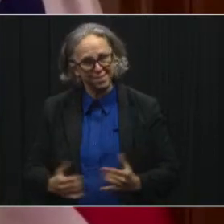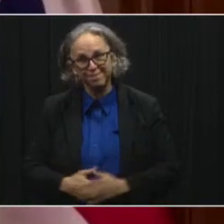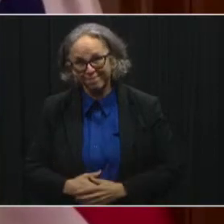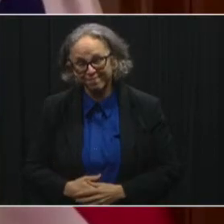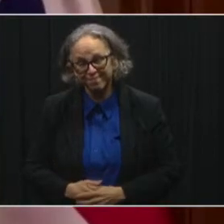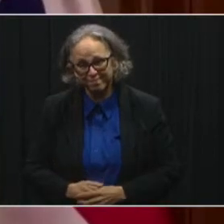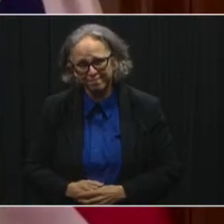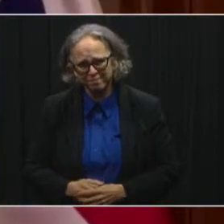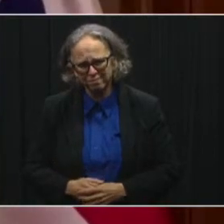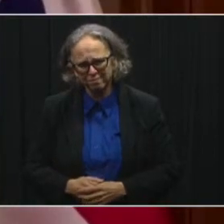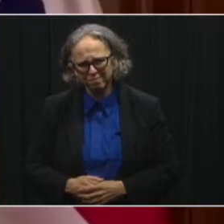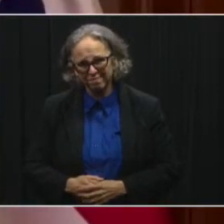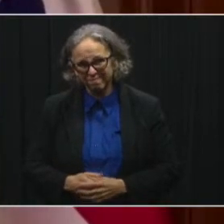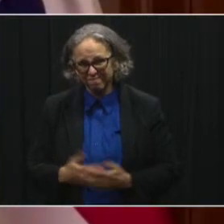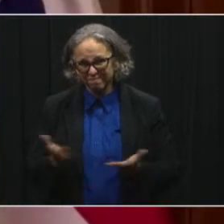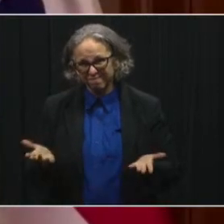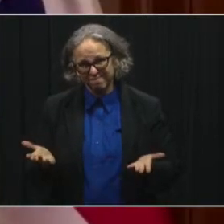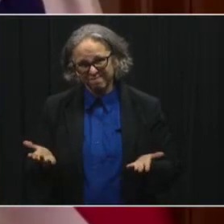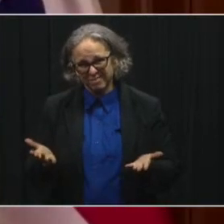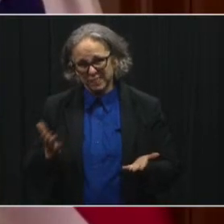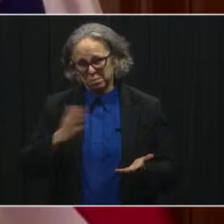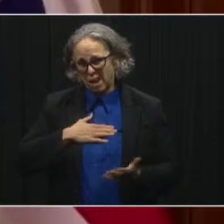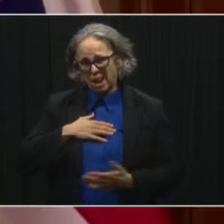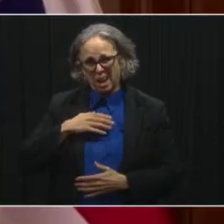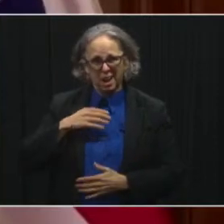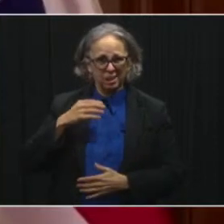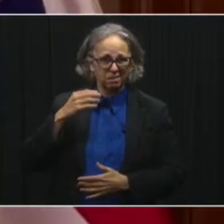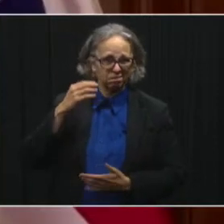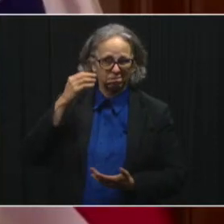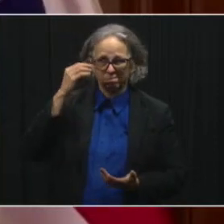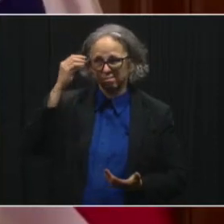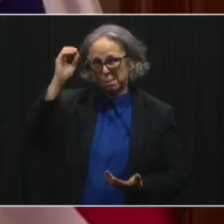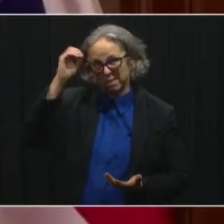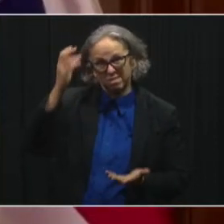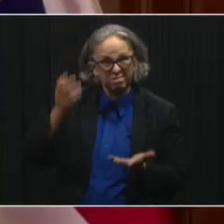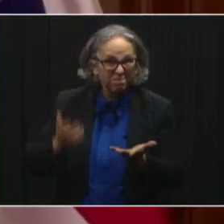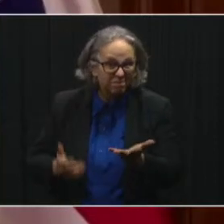my thoughts.